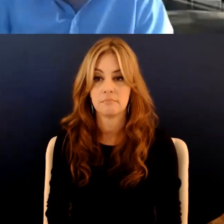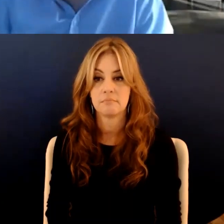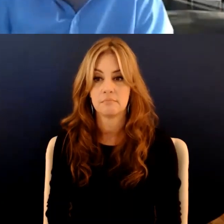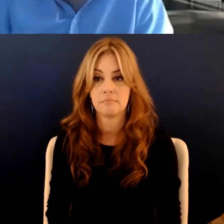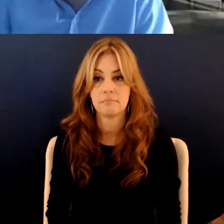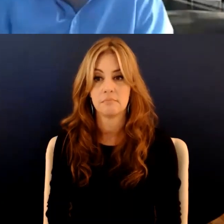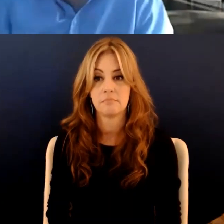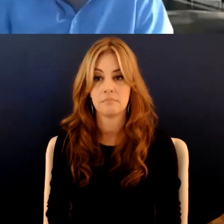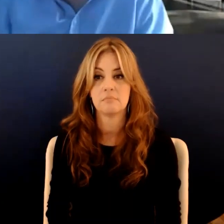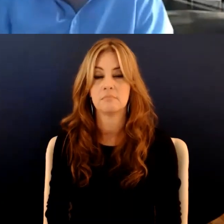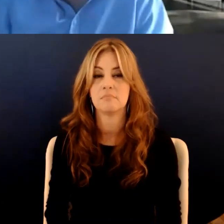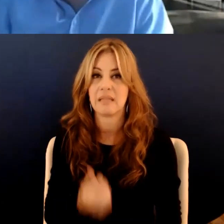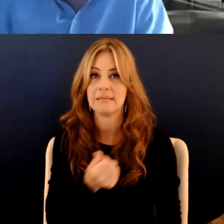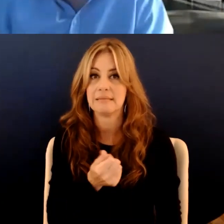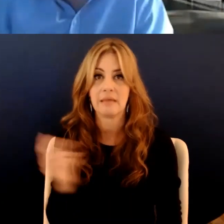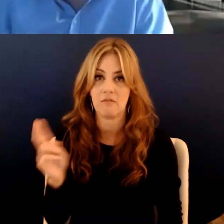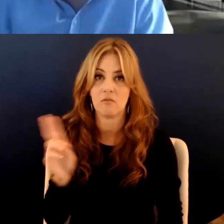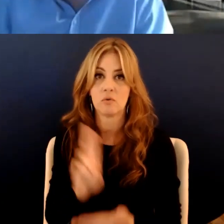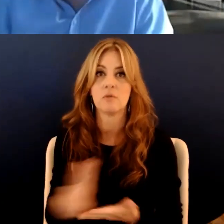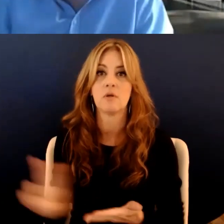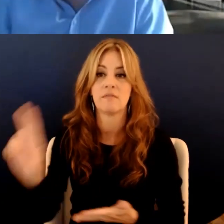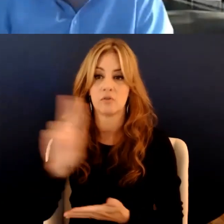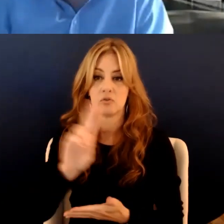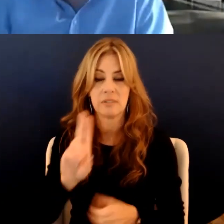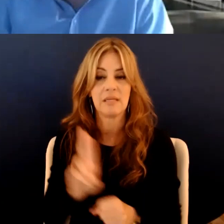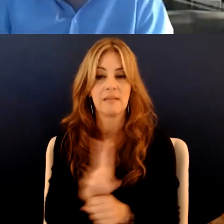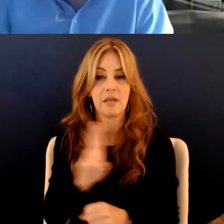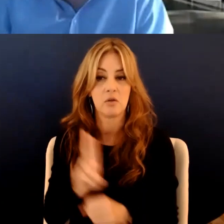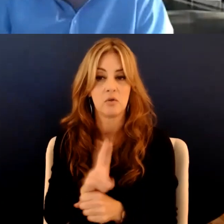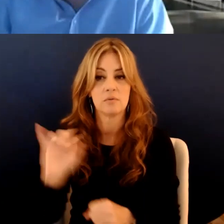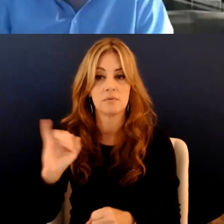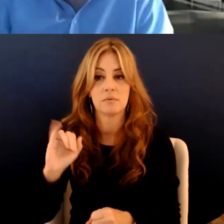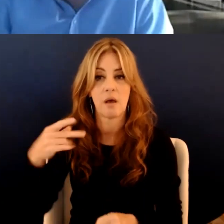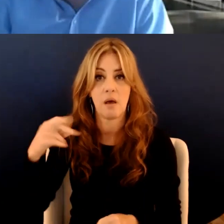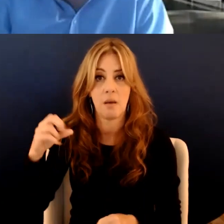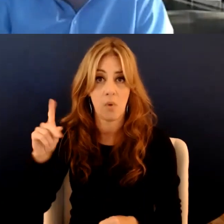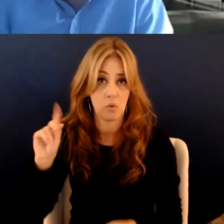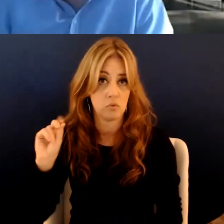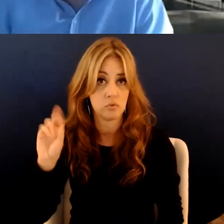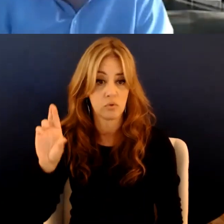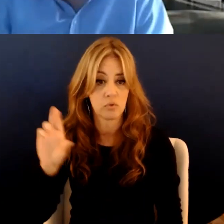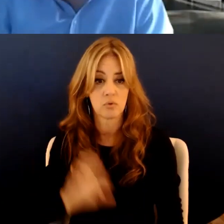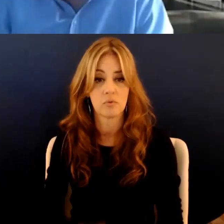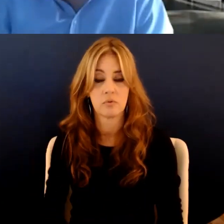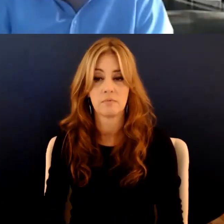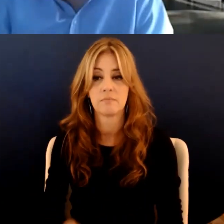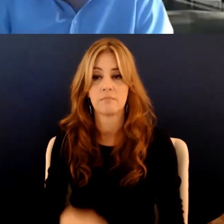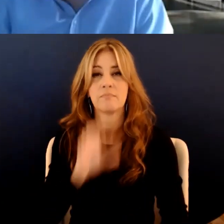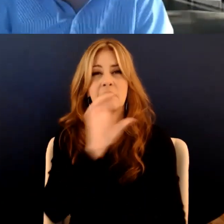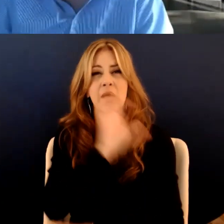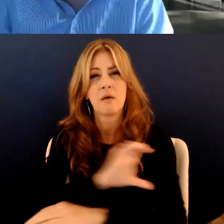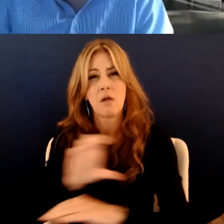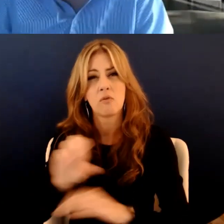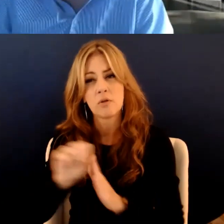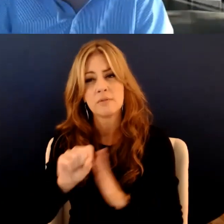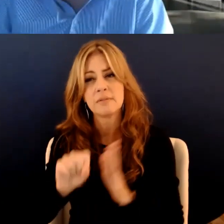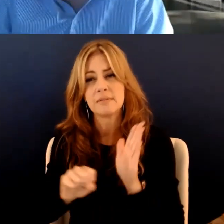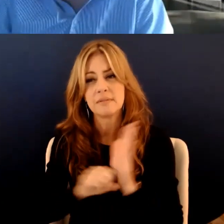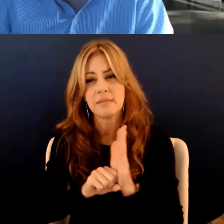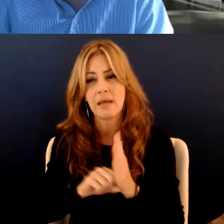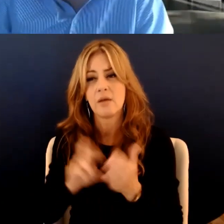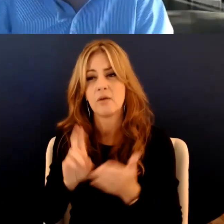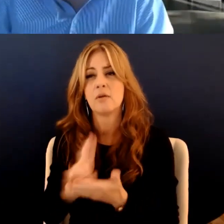There are a number of universities who use iPosters. Colorado State, University